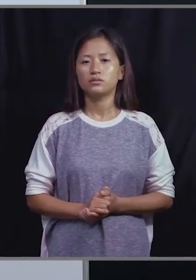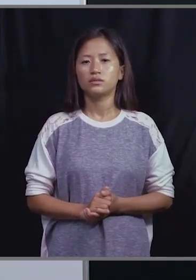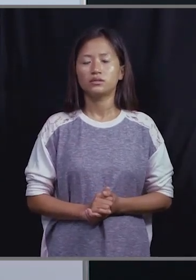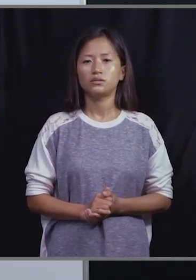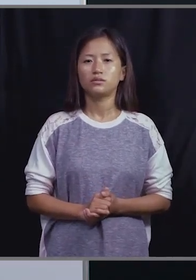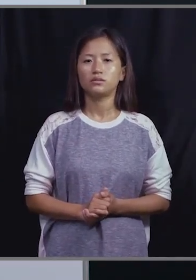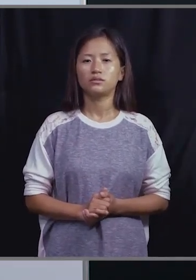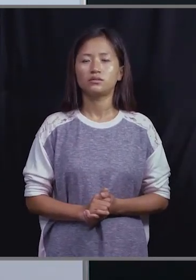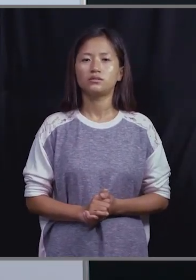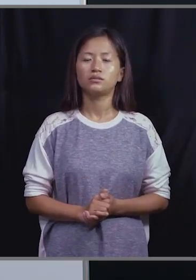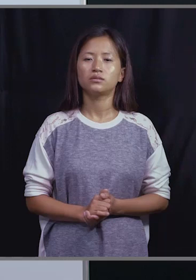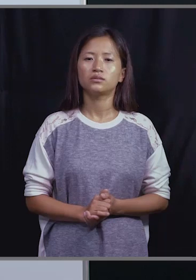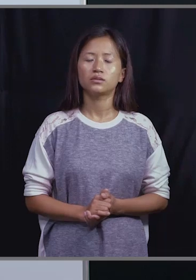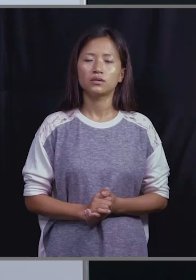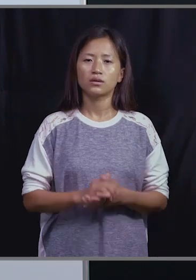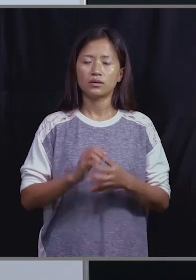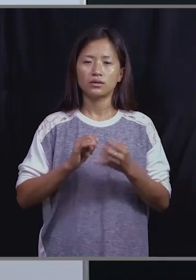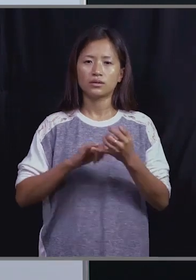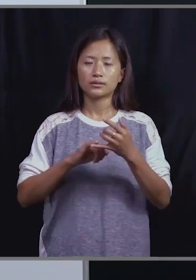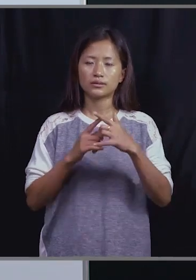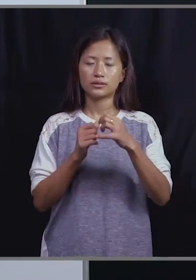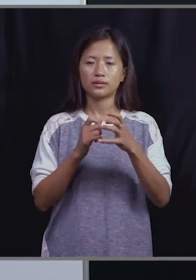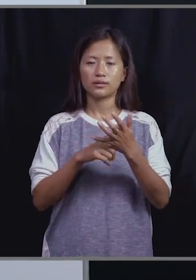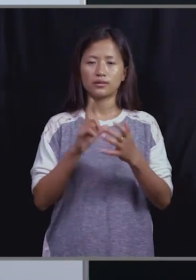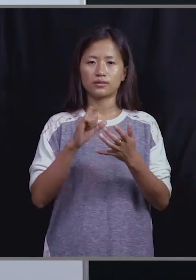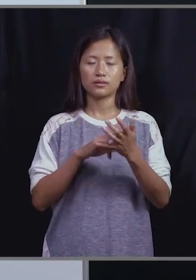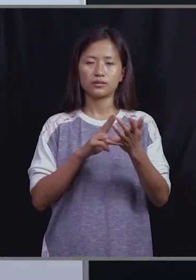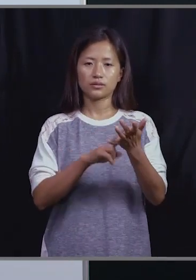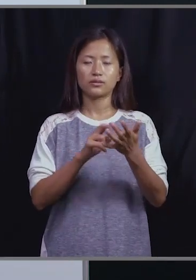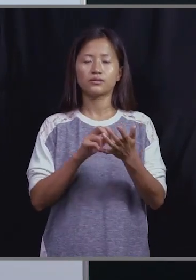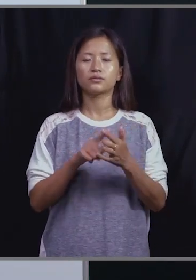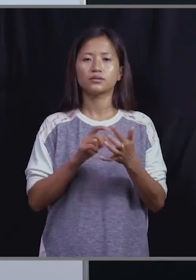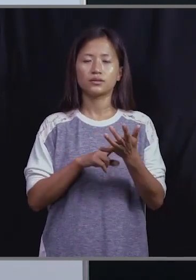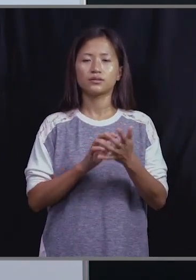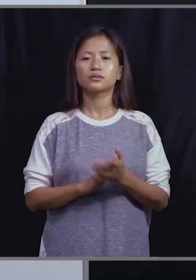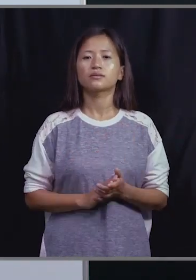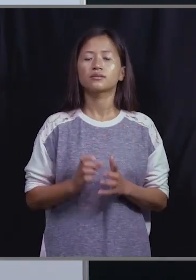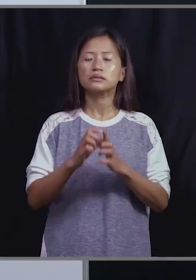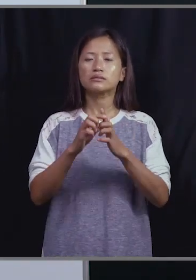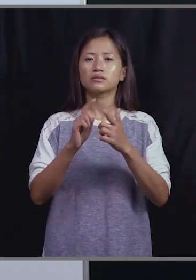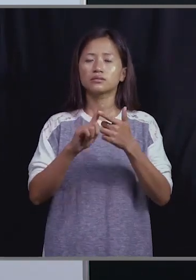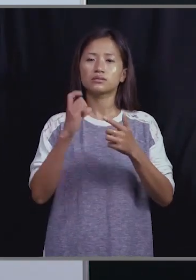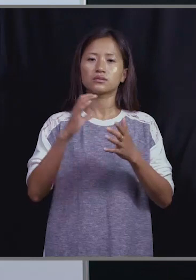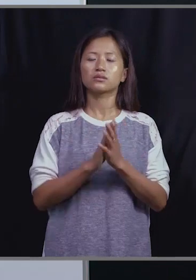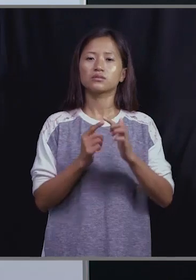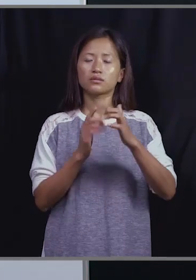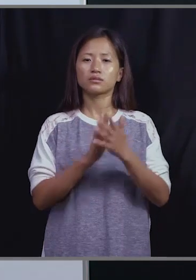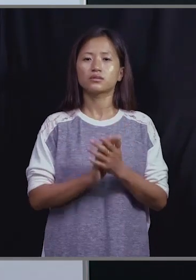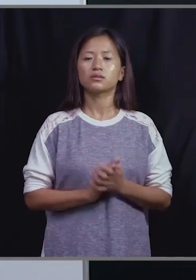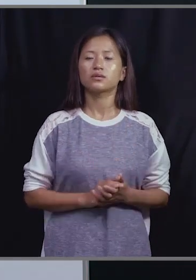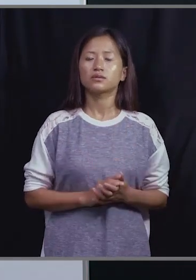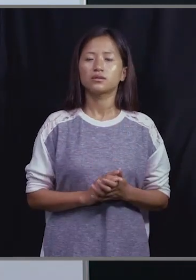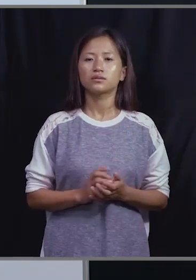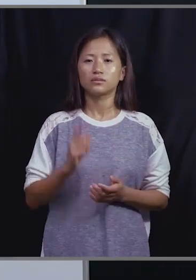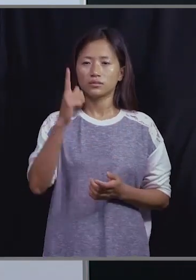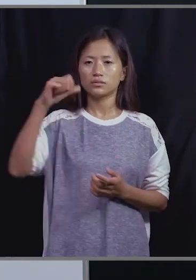in 1940, Stalin, okay, this leader, the dictatorial leader, they say that the 3 Baltic republics stated